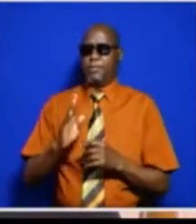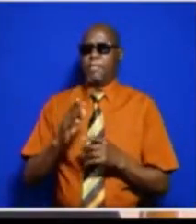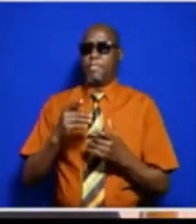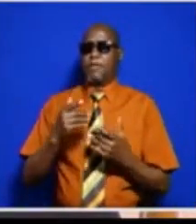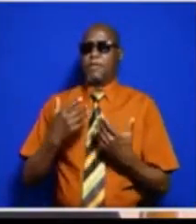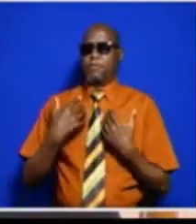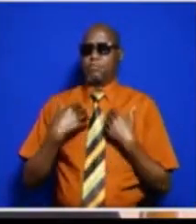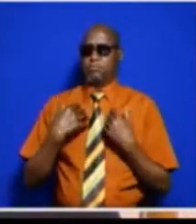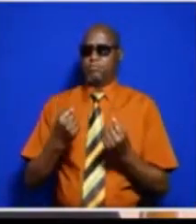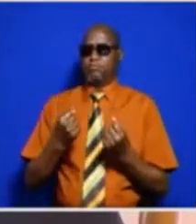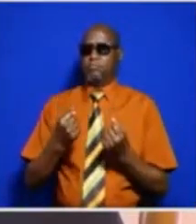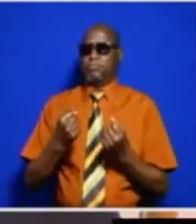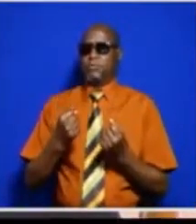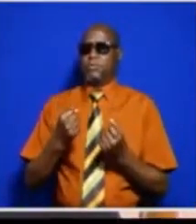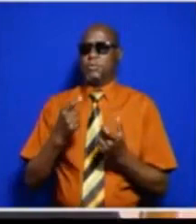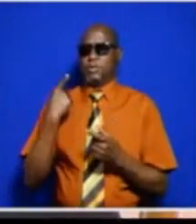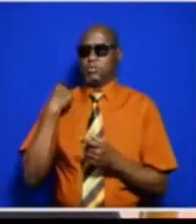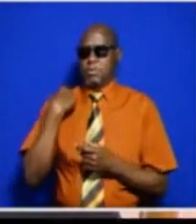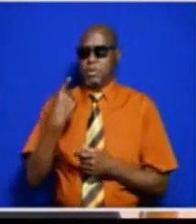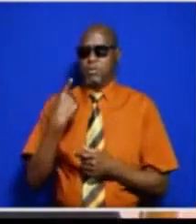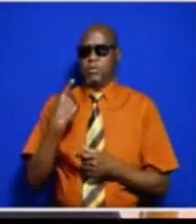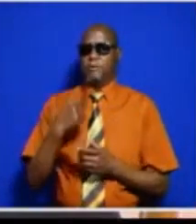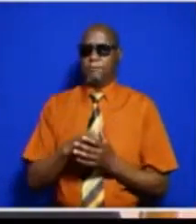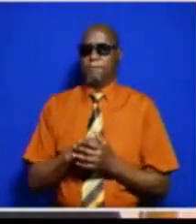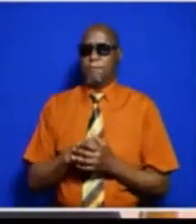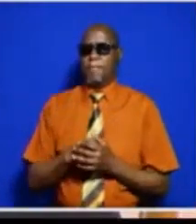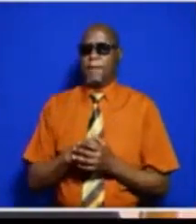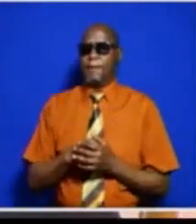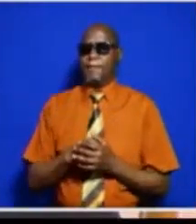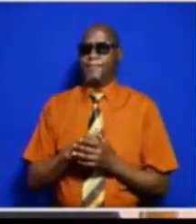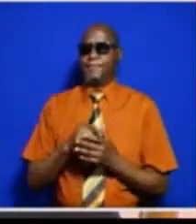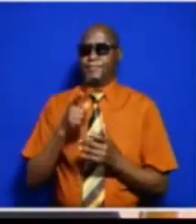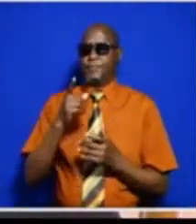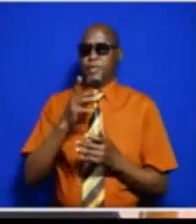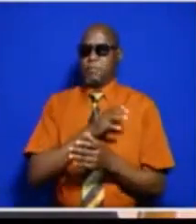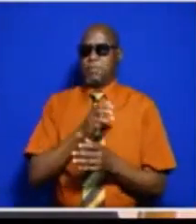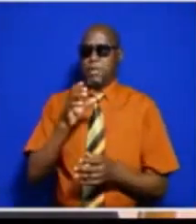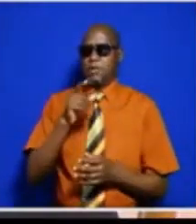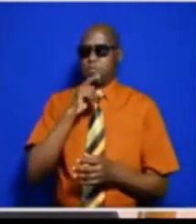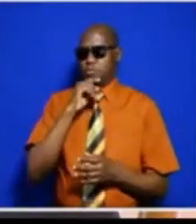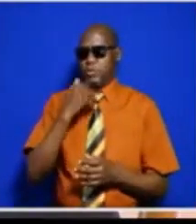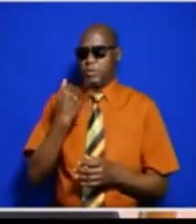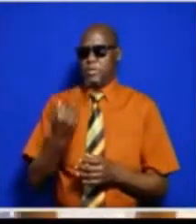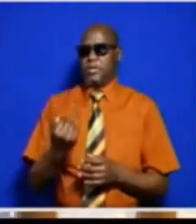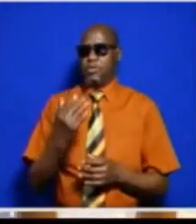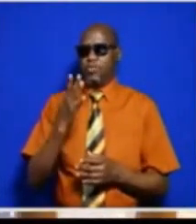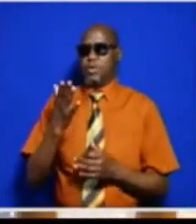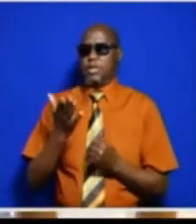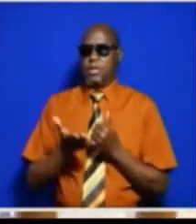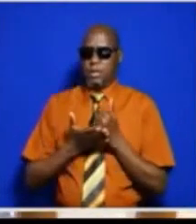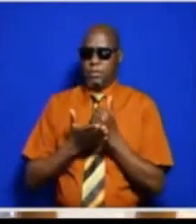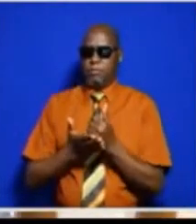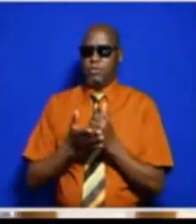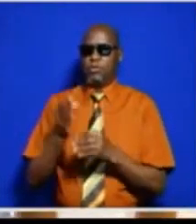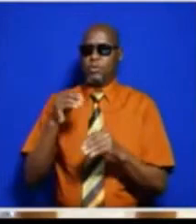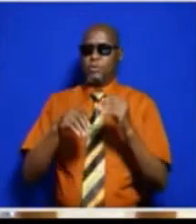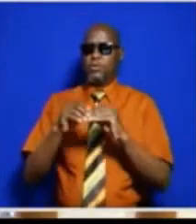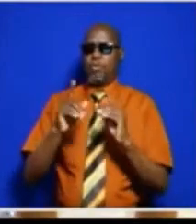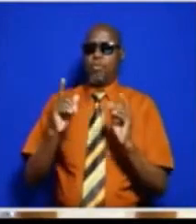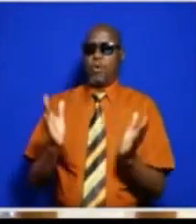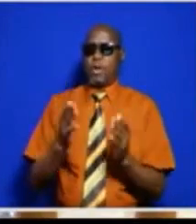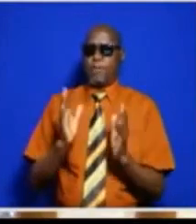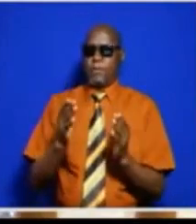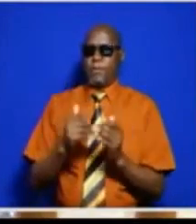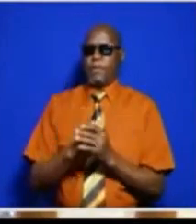well-being is prioritized. While receiving the donation, Pastor Dorcas said empowering the boy child will inherently contribute to the